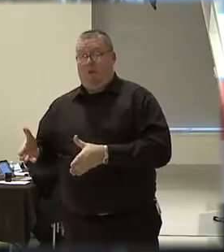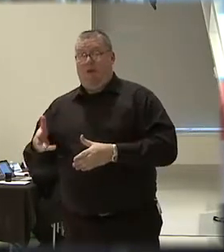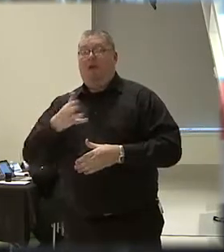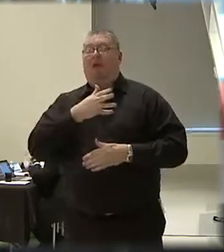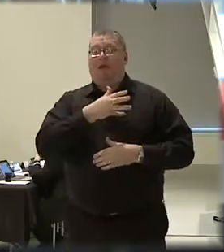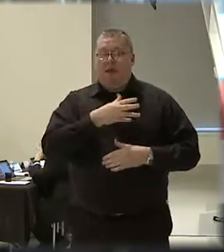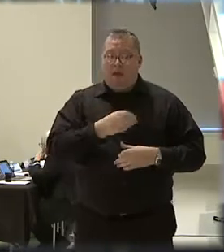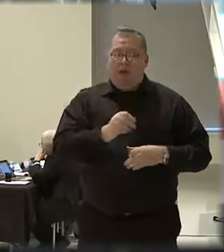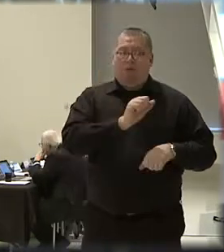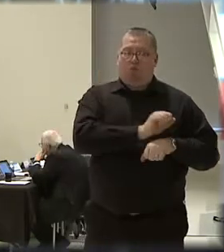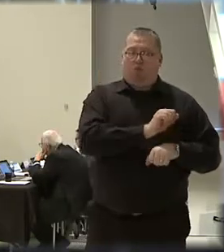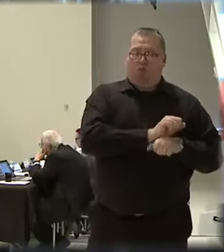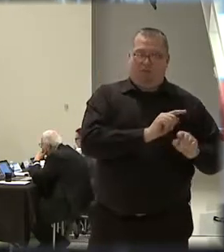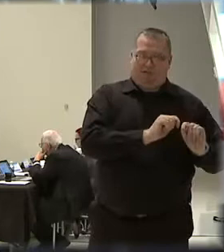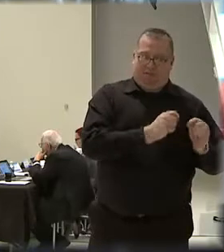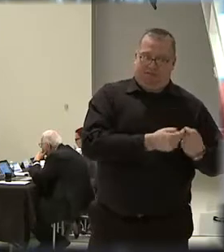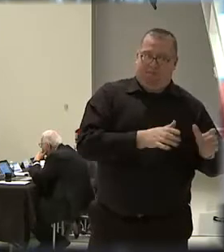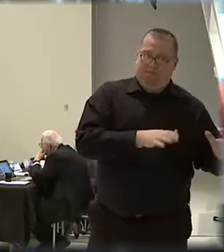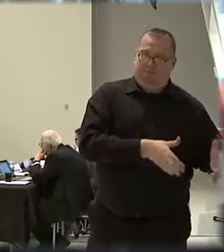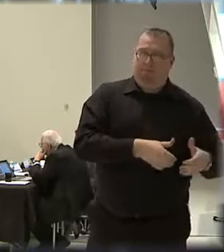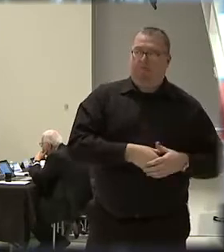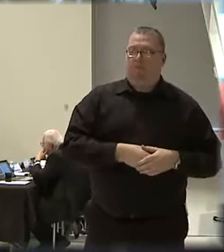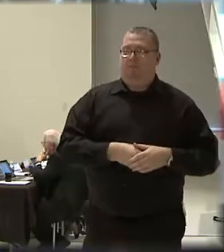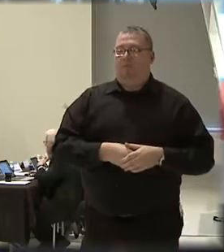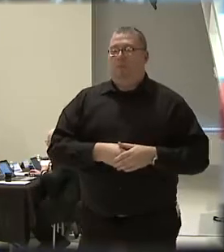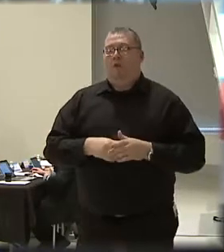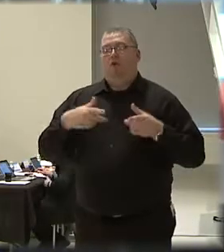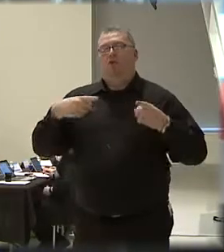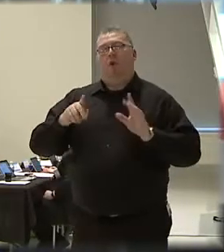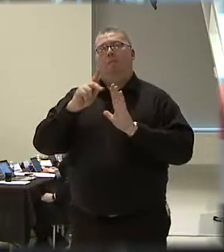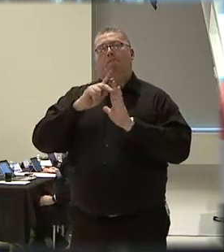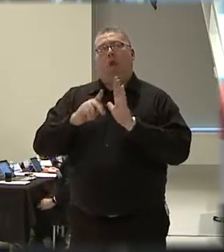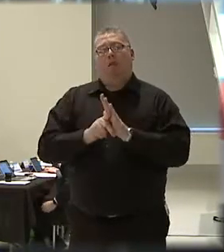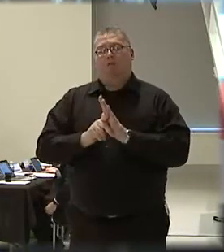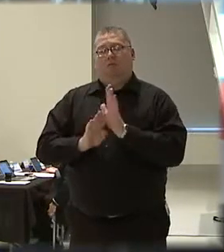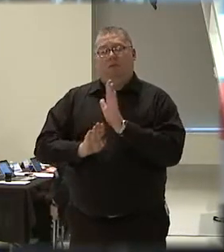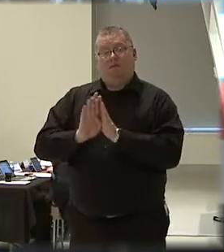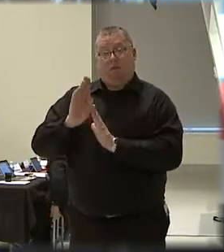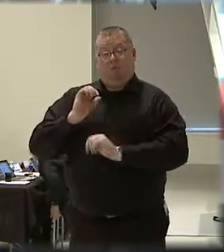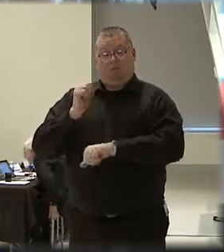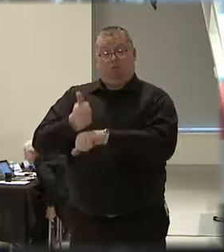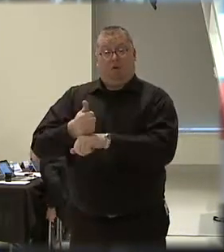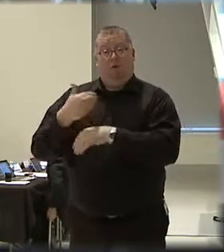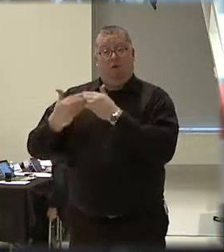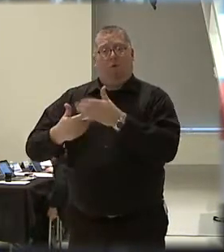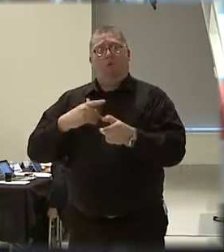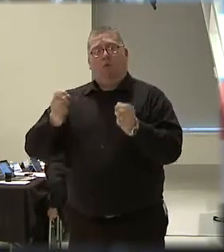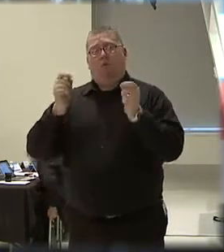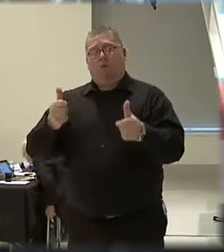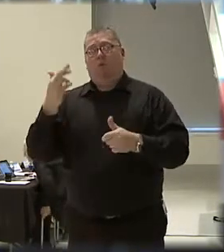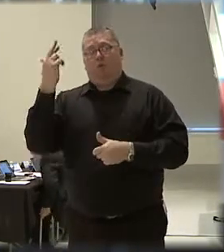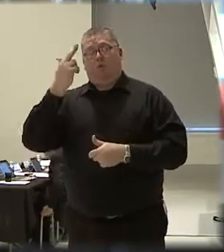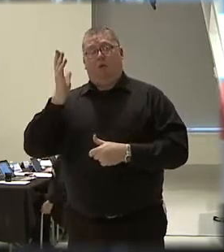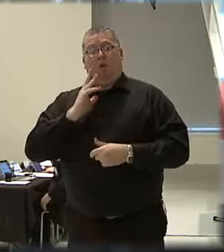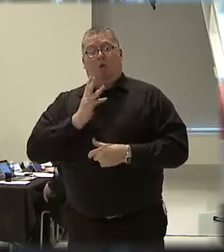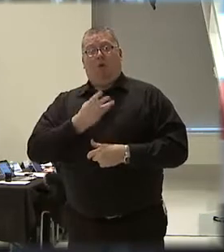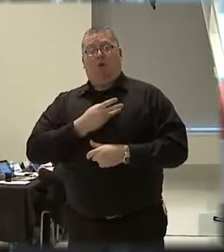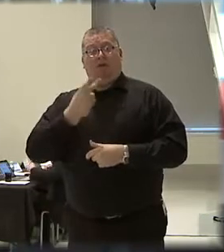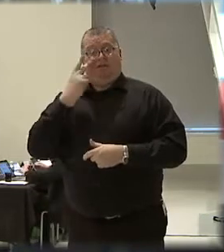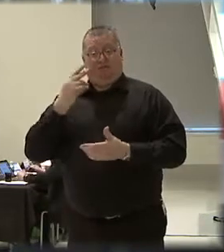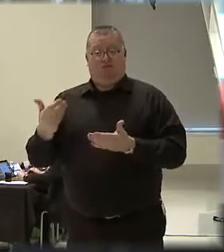labor. During the policy development and implementation process, we quickly realized that we were dealing with an